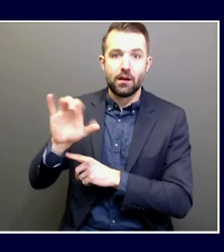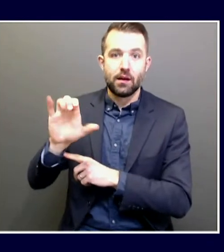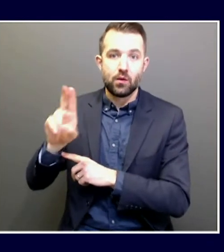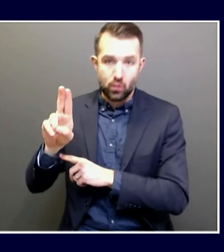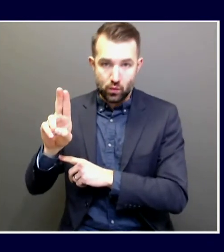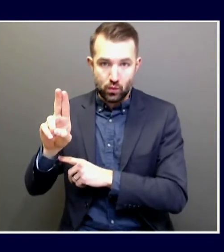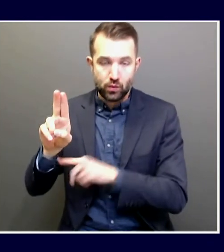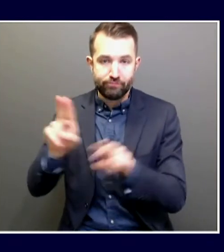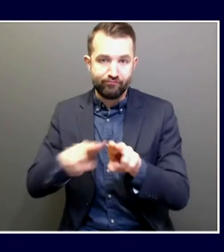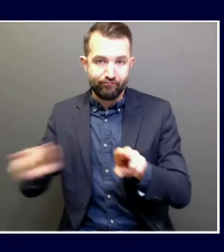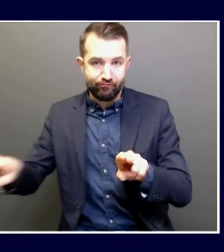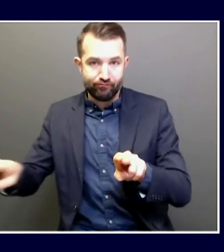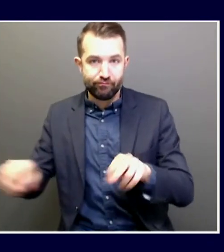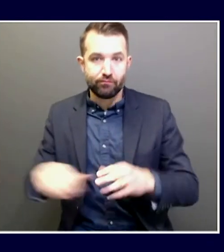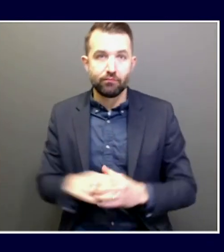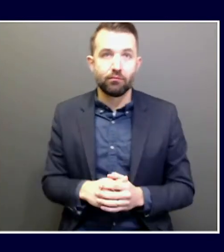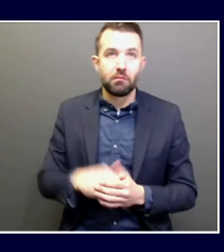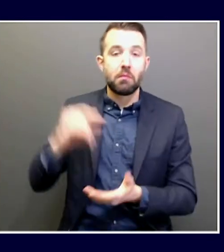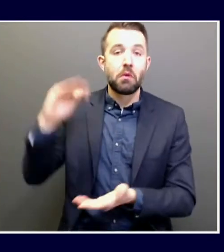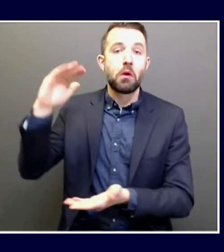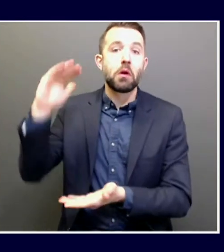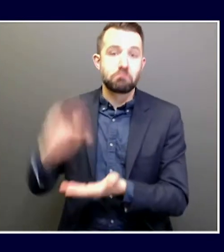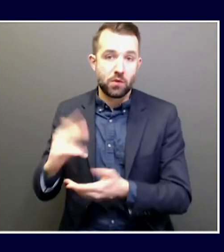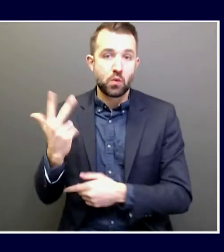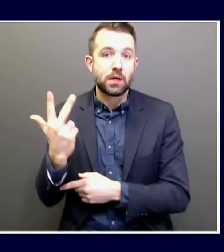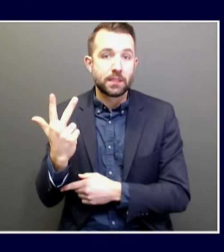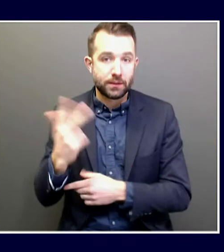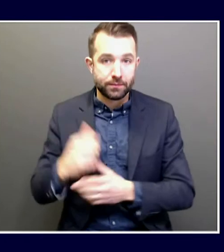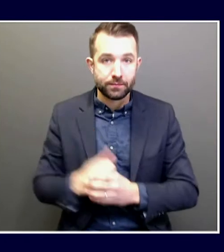is down 3 people from 2 weeks ago.